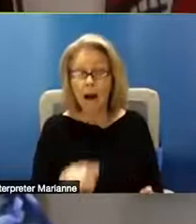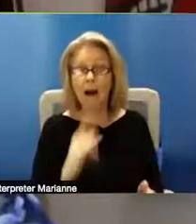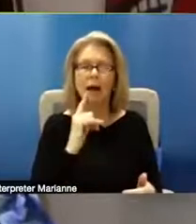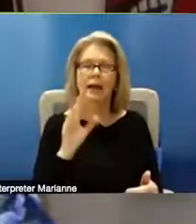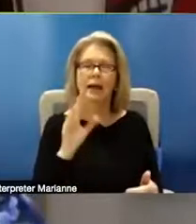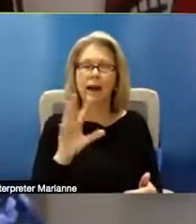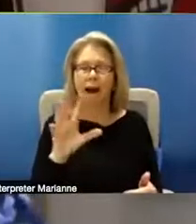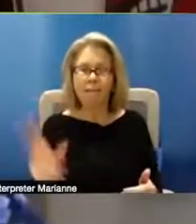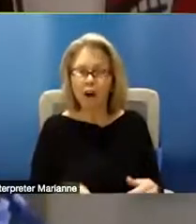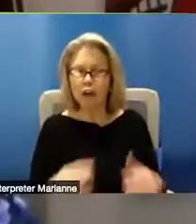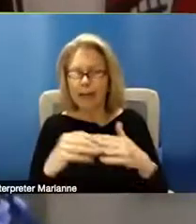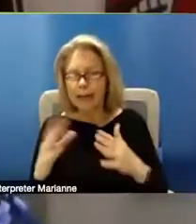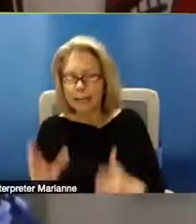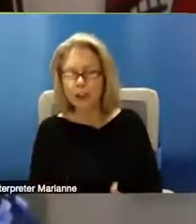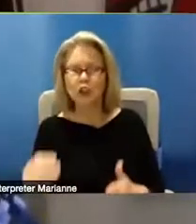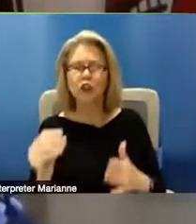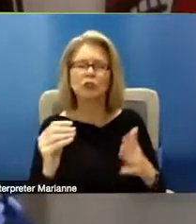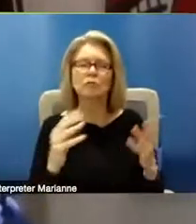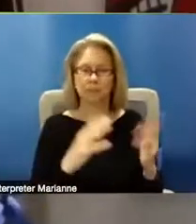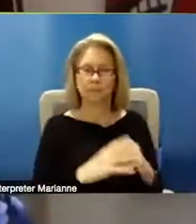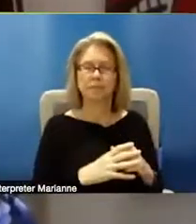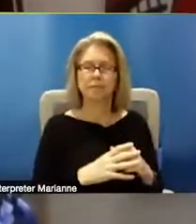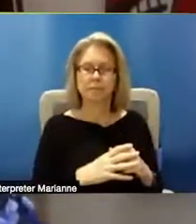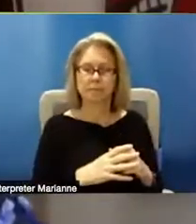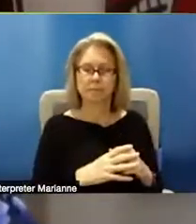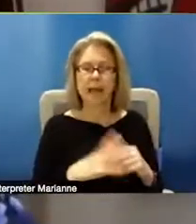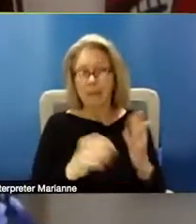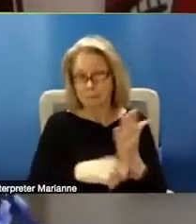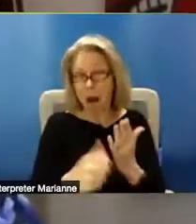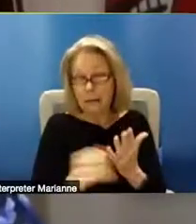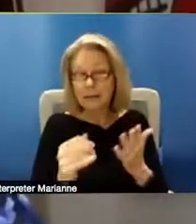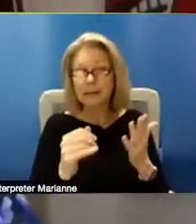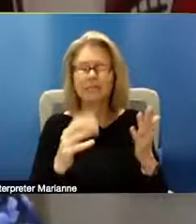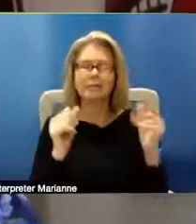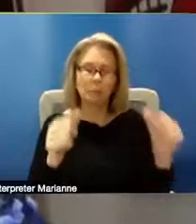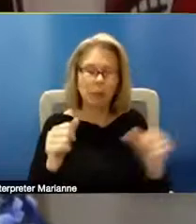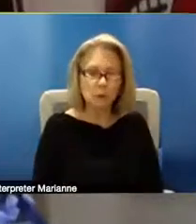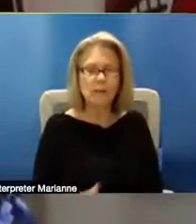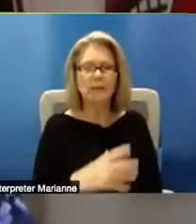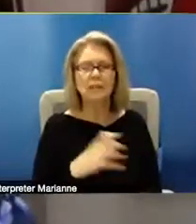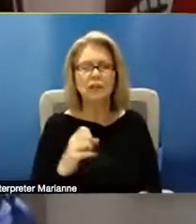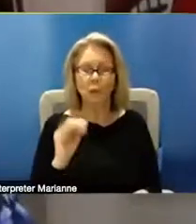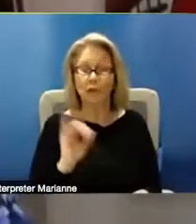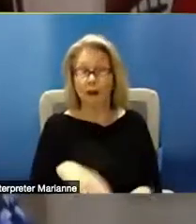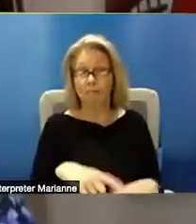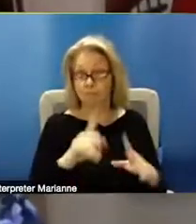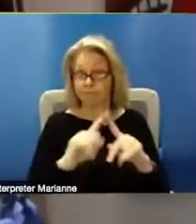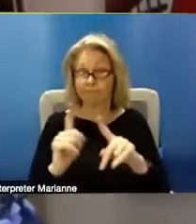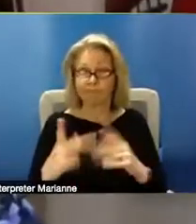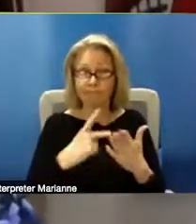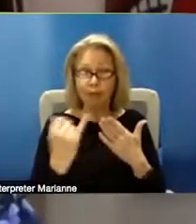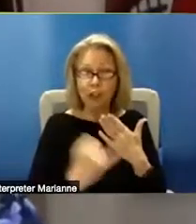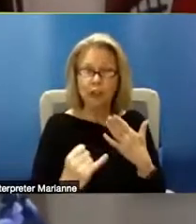by African-American thought leaders and magazines such as Ebony. Norberta Roldan of Green